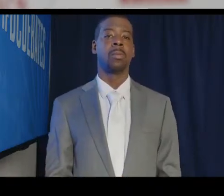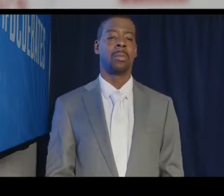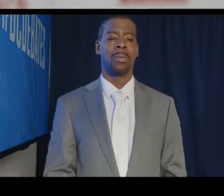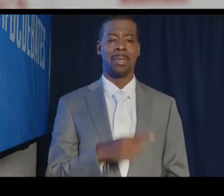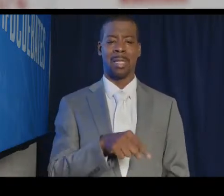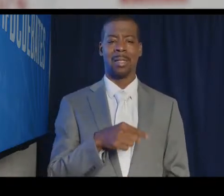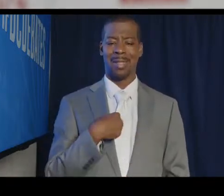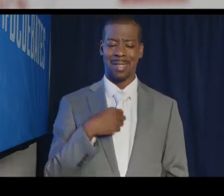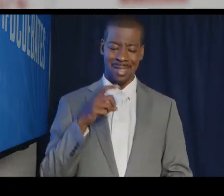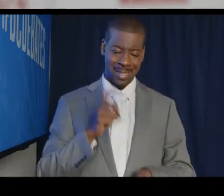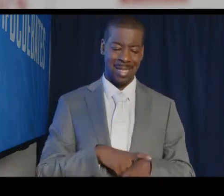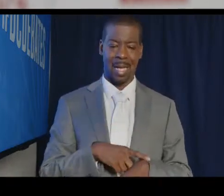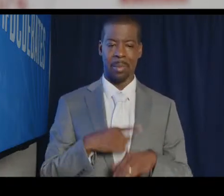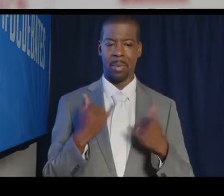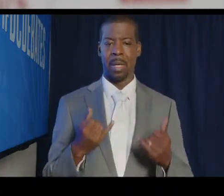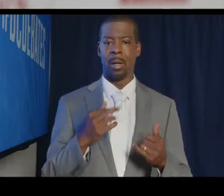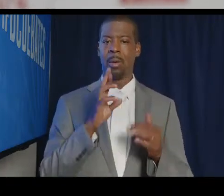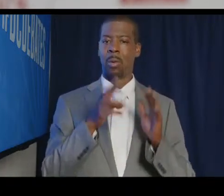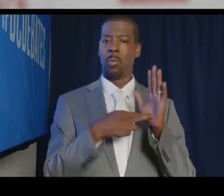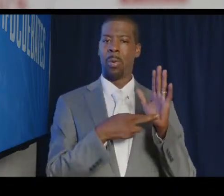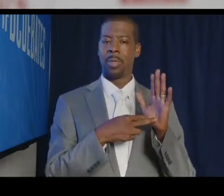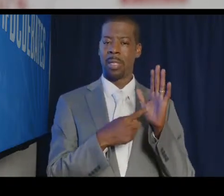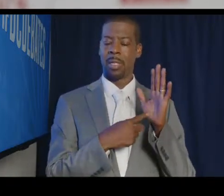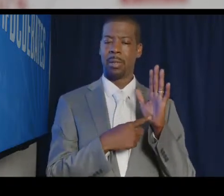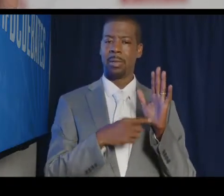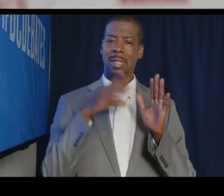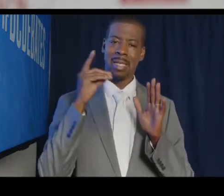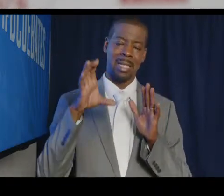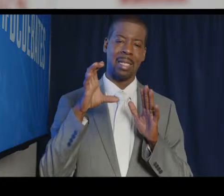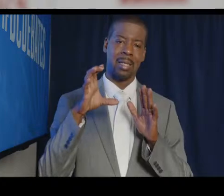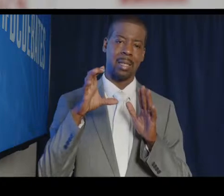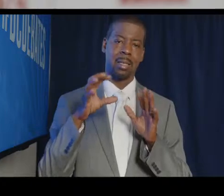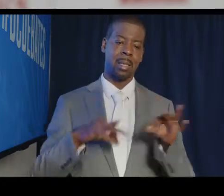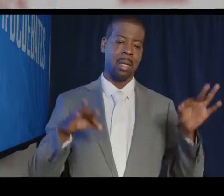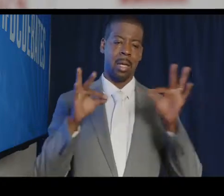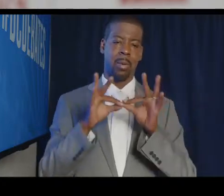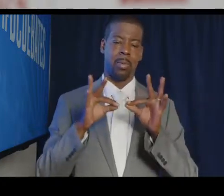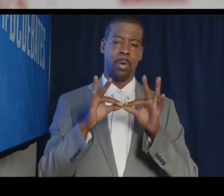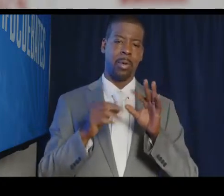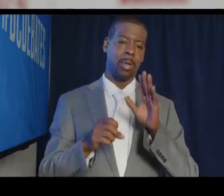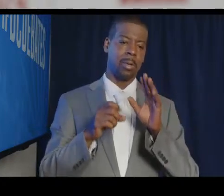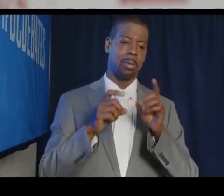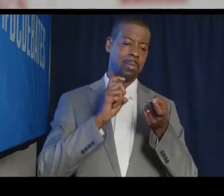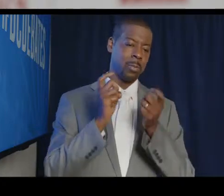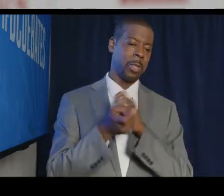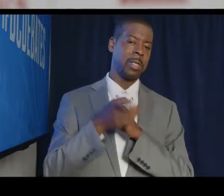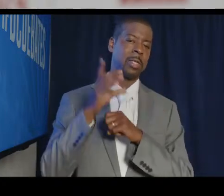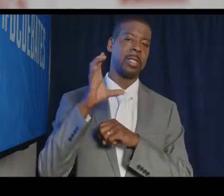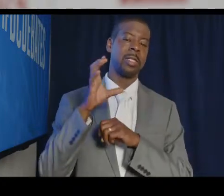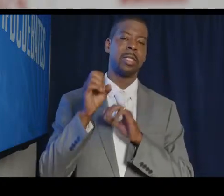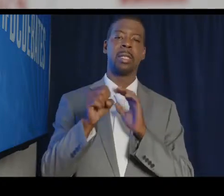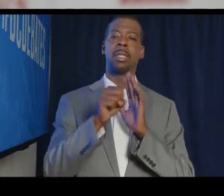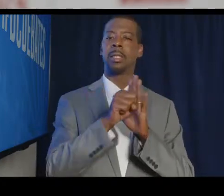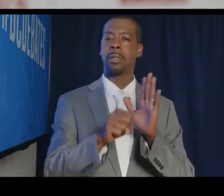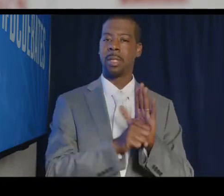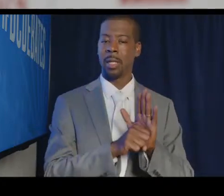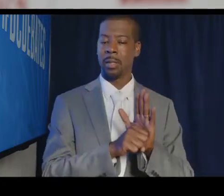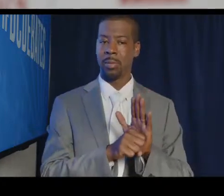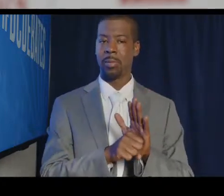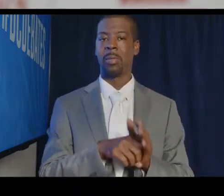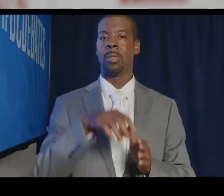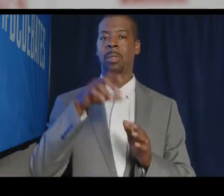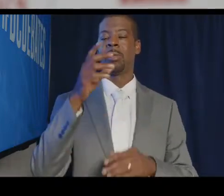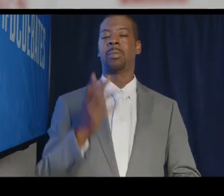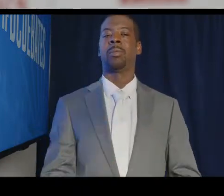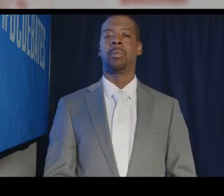it is time for us to have representation. So stated number one is the first way to really address all of that interference with Congress, and we need to push for